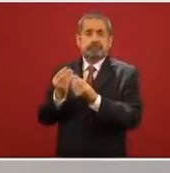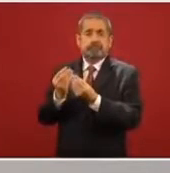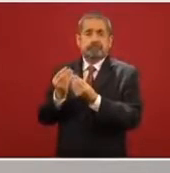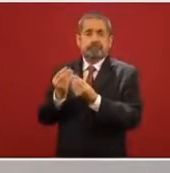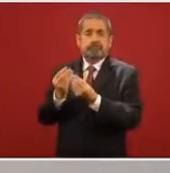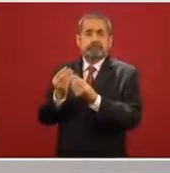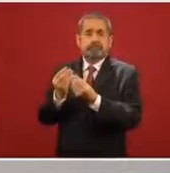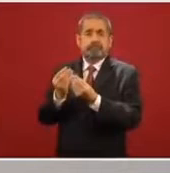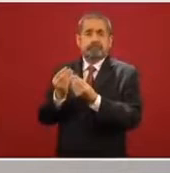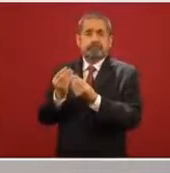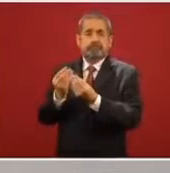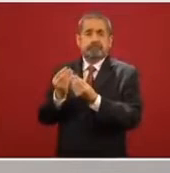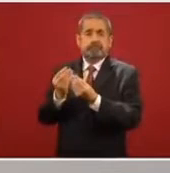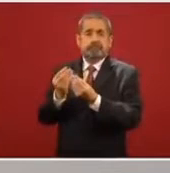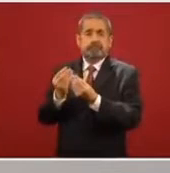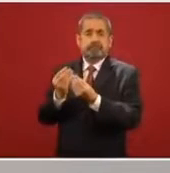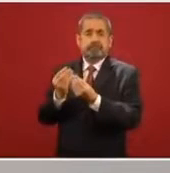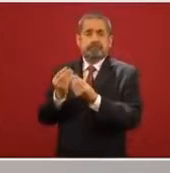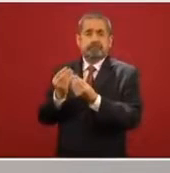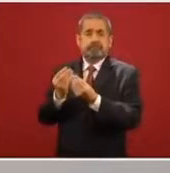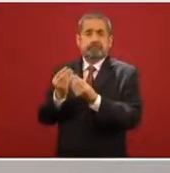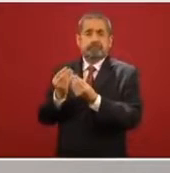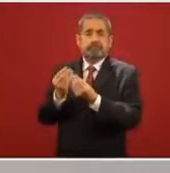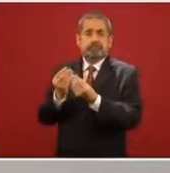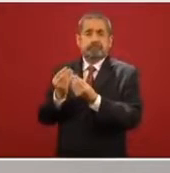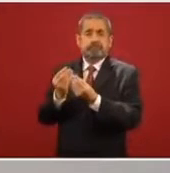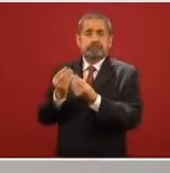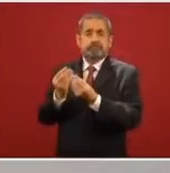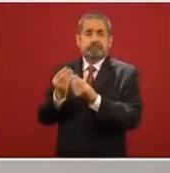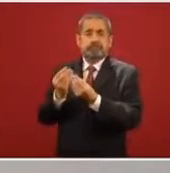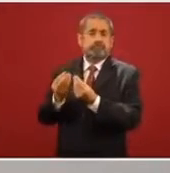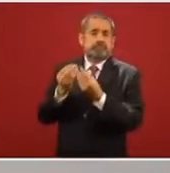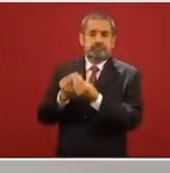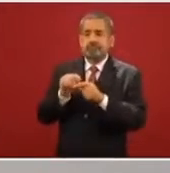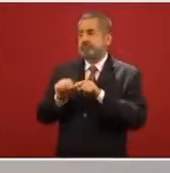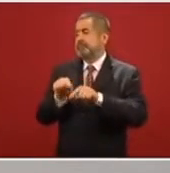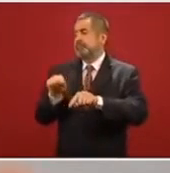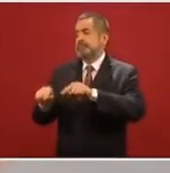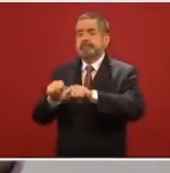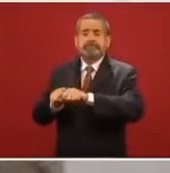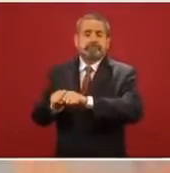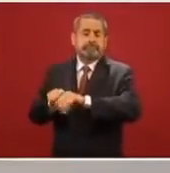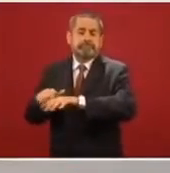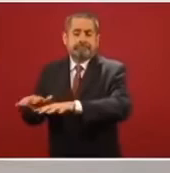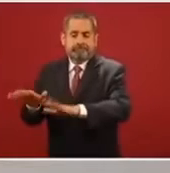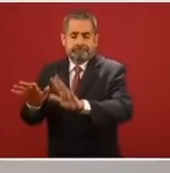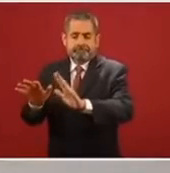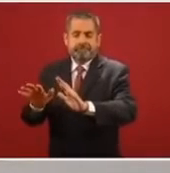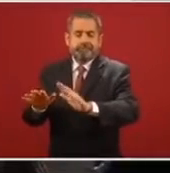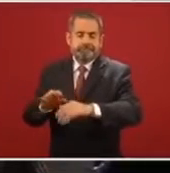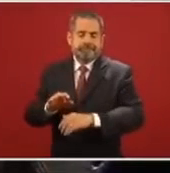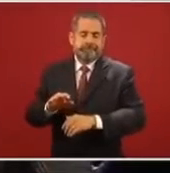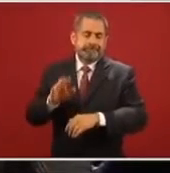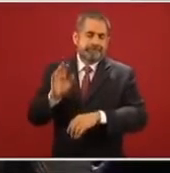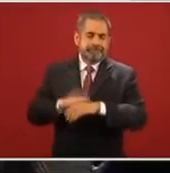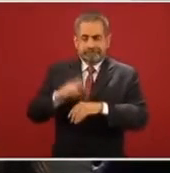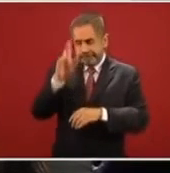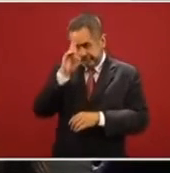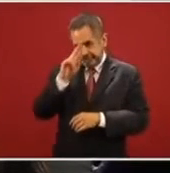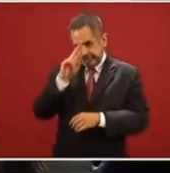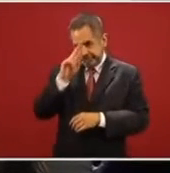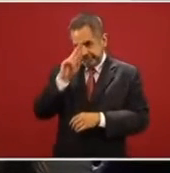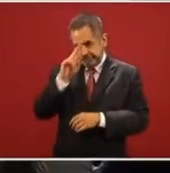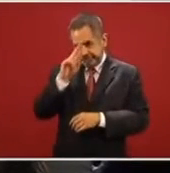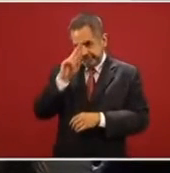forms of transmission or to follow the route of transmission. y ya hay una afección en varias